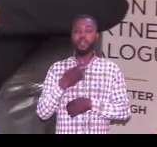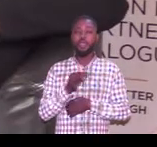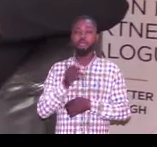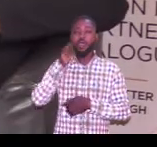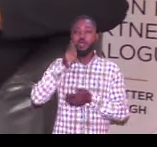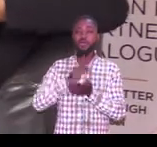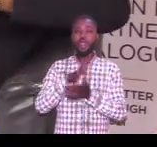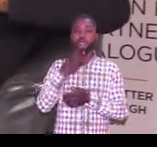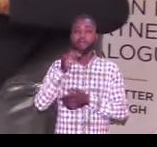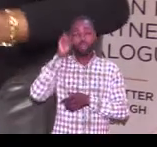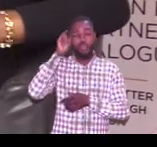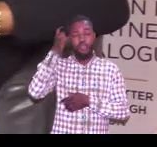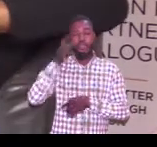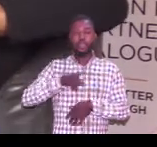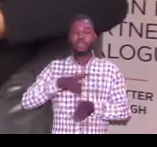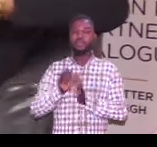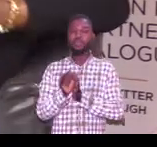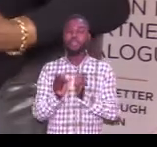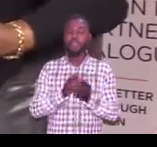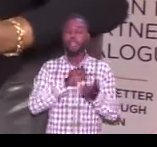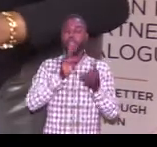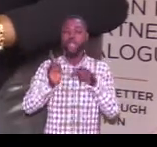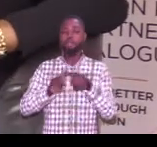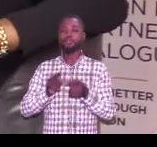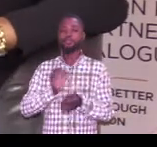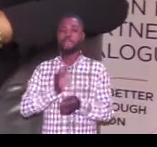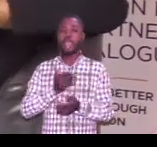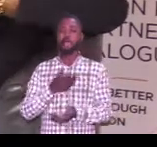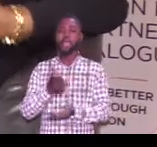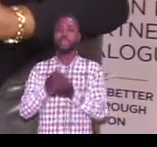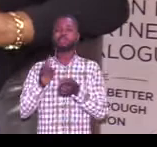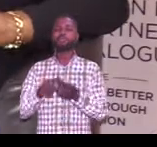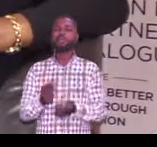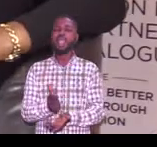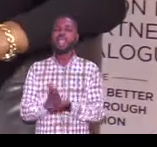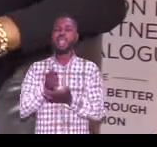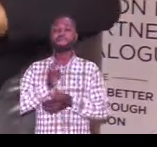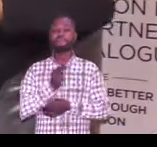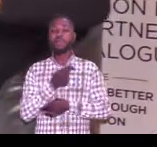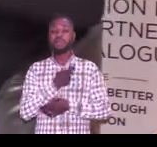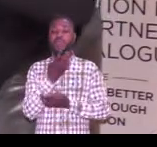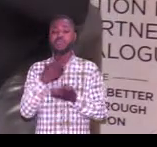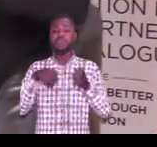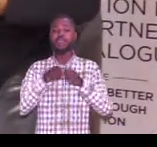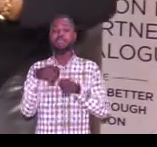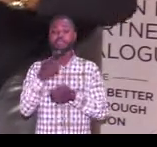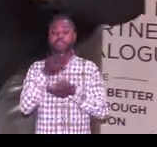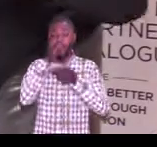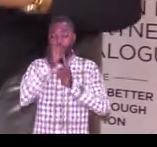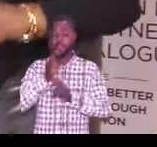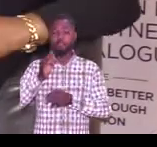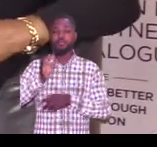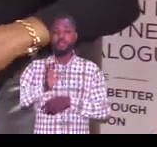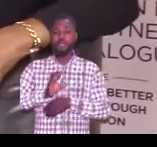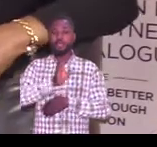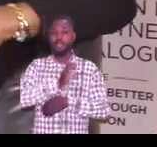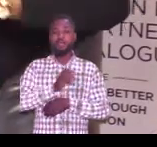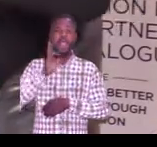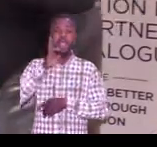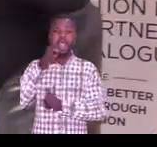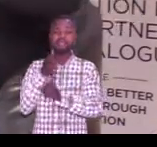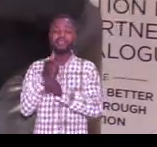State Officials coming to our aid to help us. Even the Honorable Commissioner